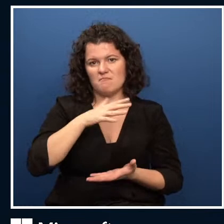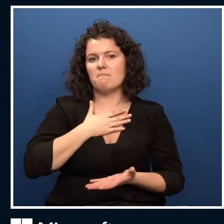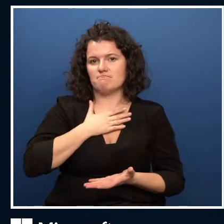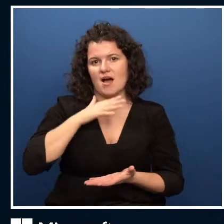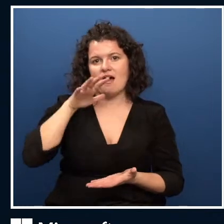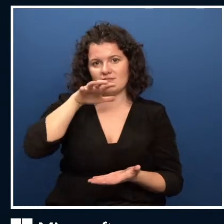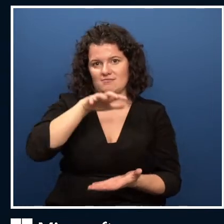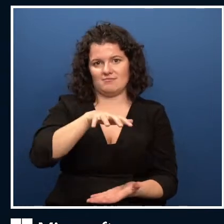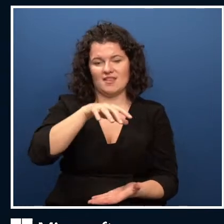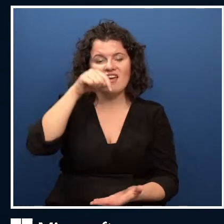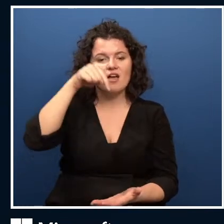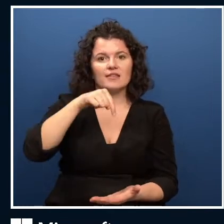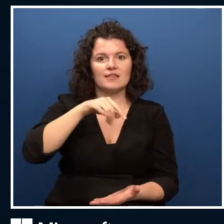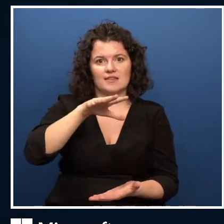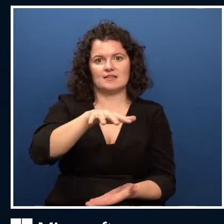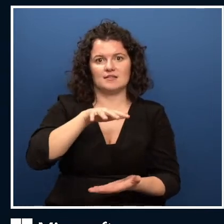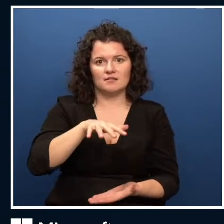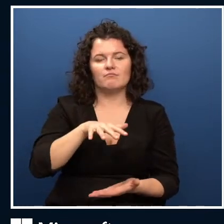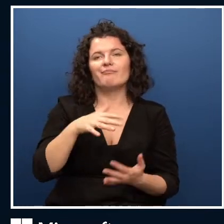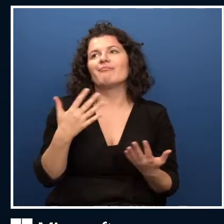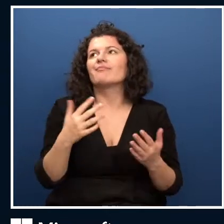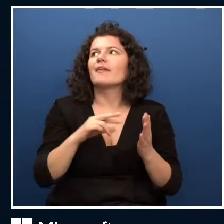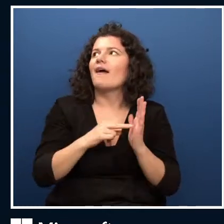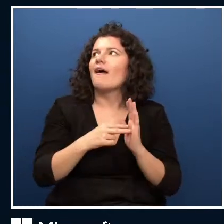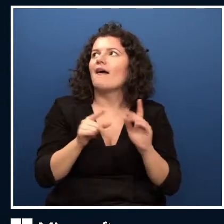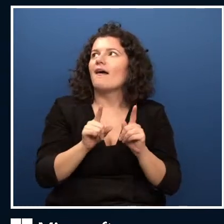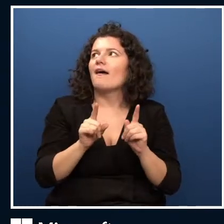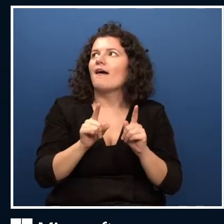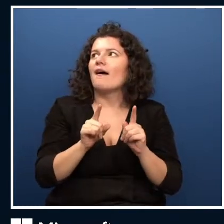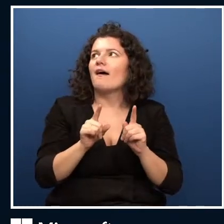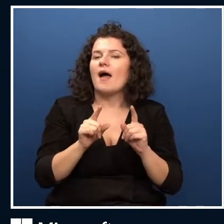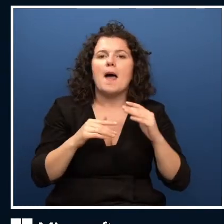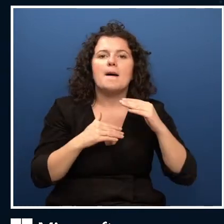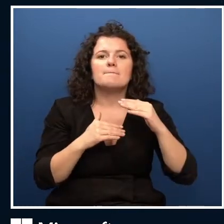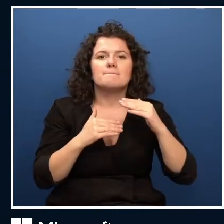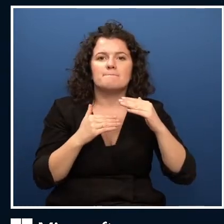very limiting to use that in a real-time system.